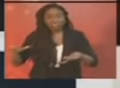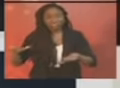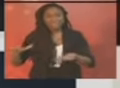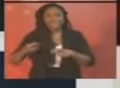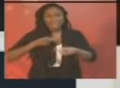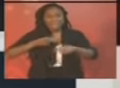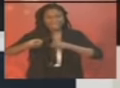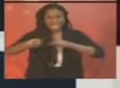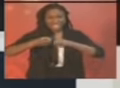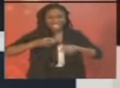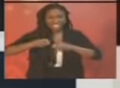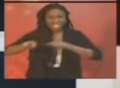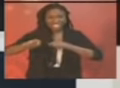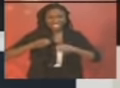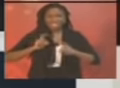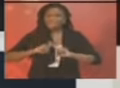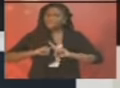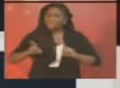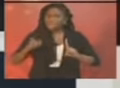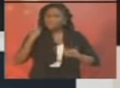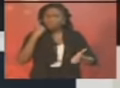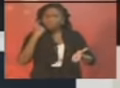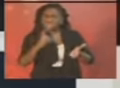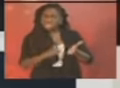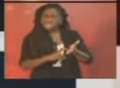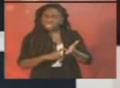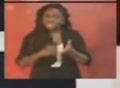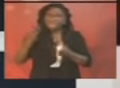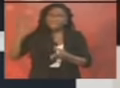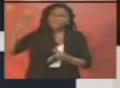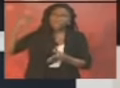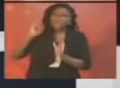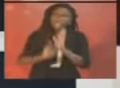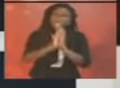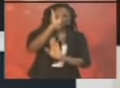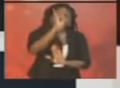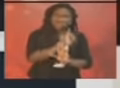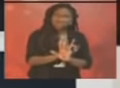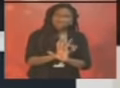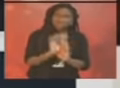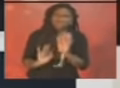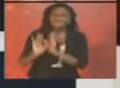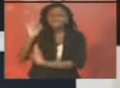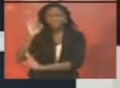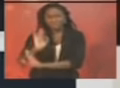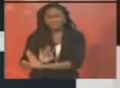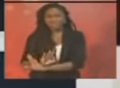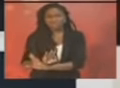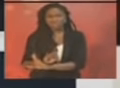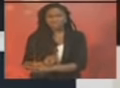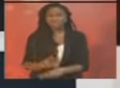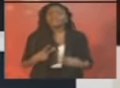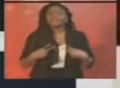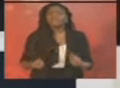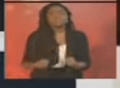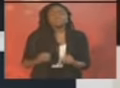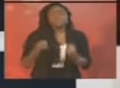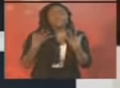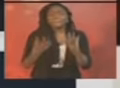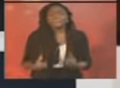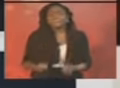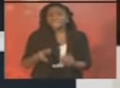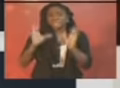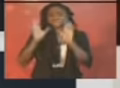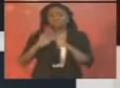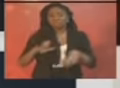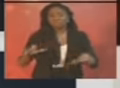though, is that in the past, say January, February, we've had some COVID fatigue. So a good few of those children have